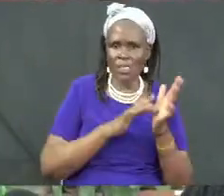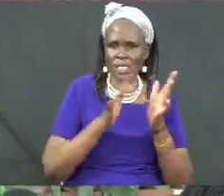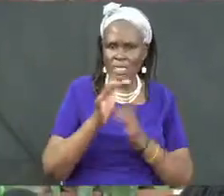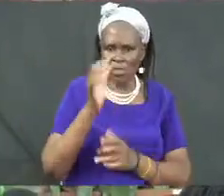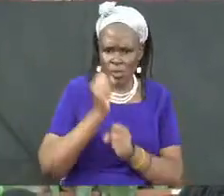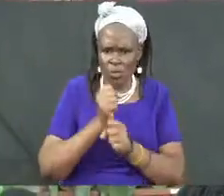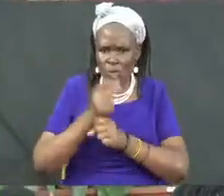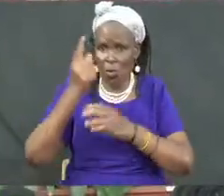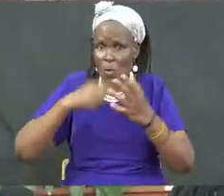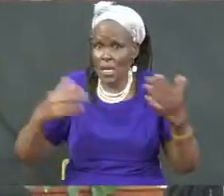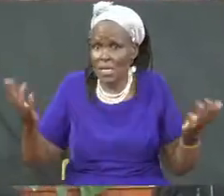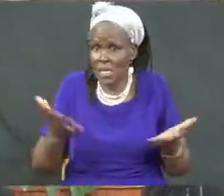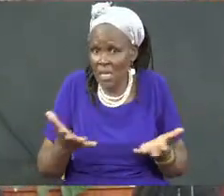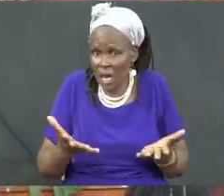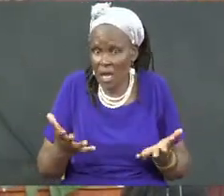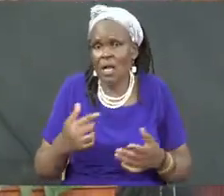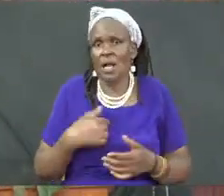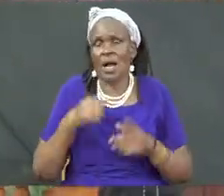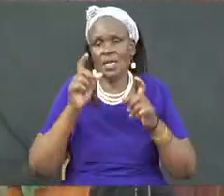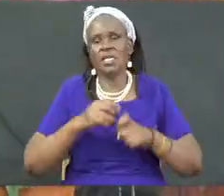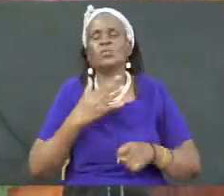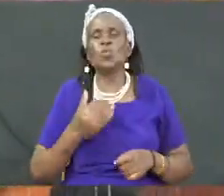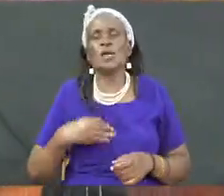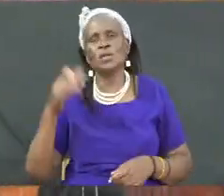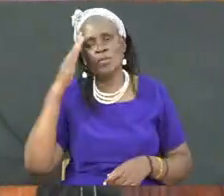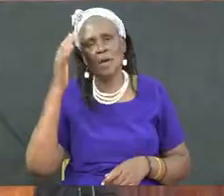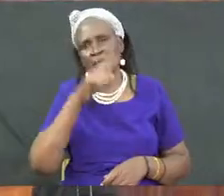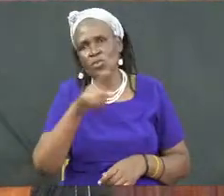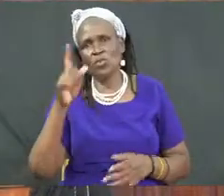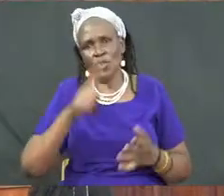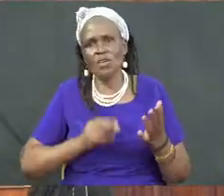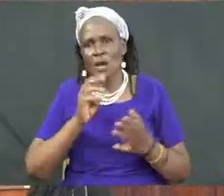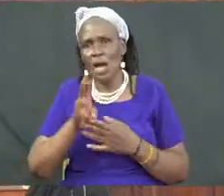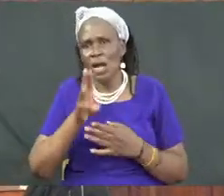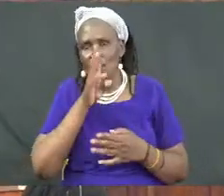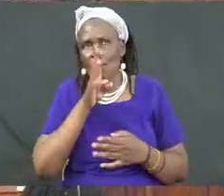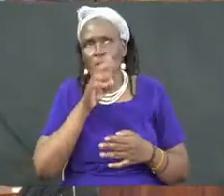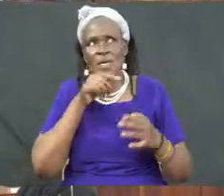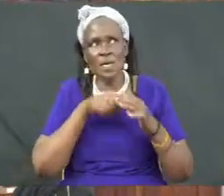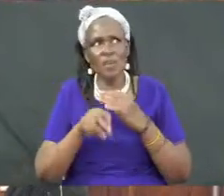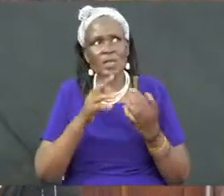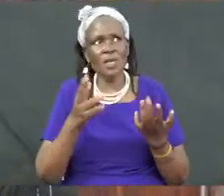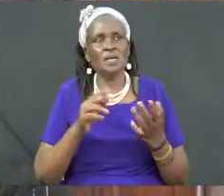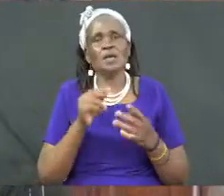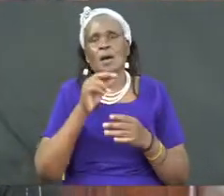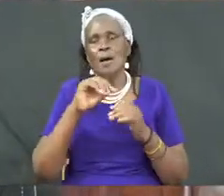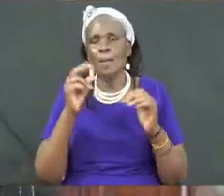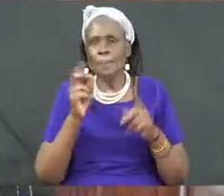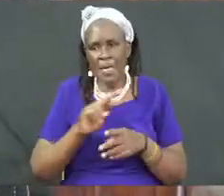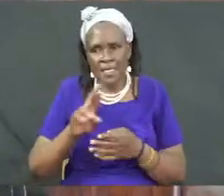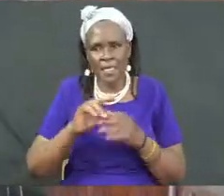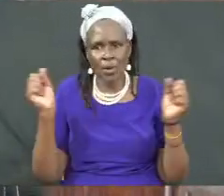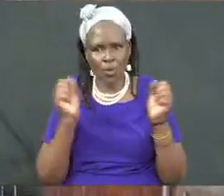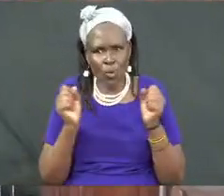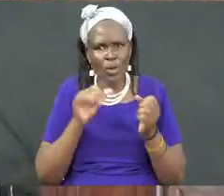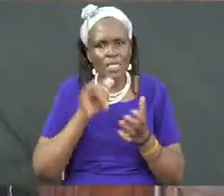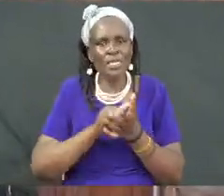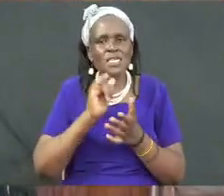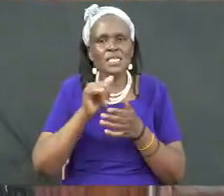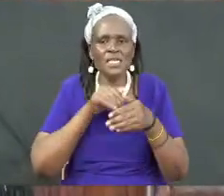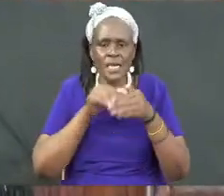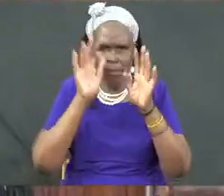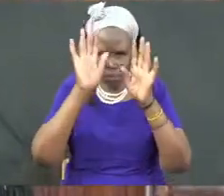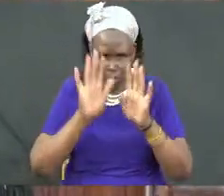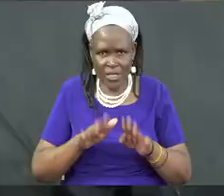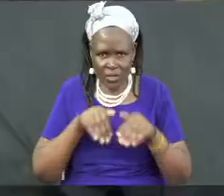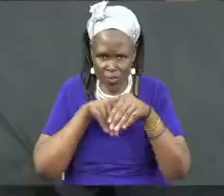here? I just wanted to remind you that while these influencers may seem cool, it's important to follow me